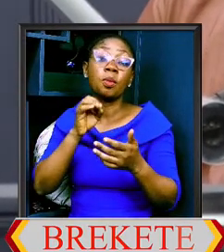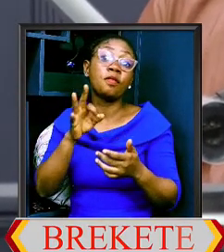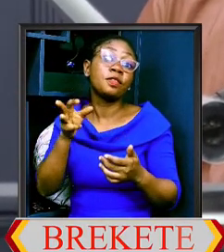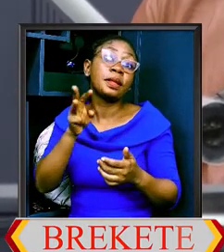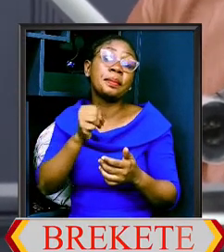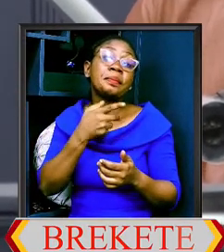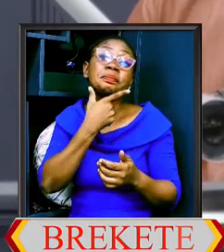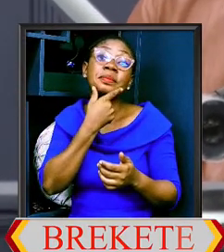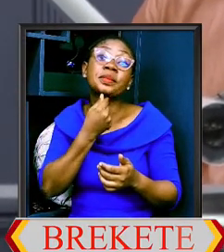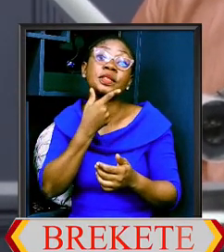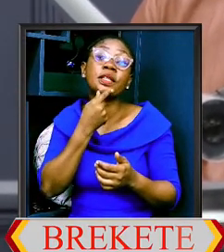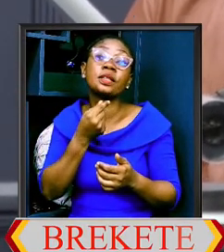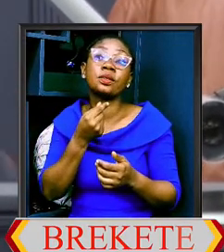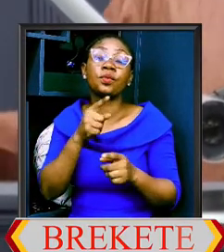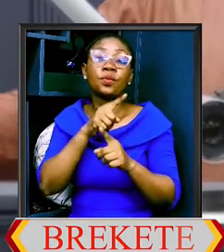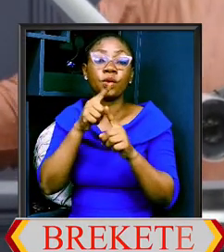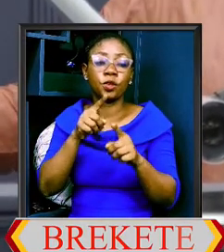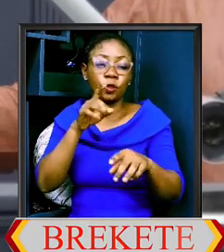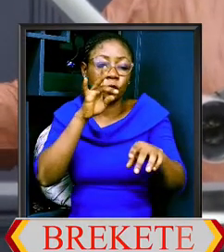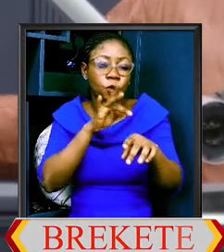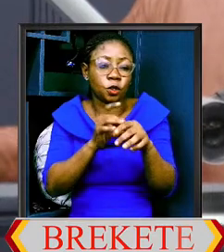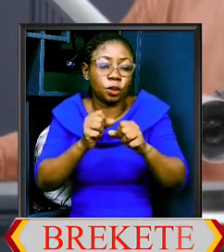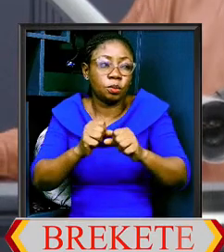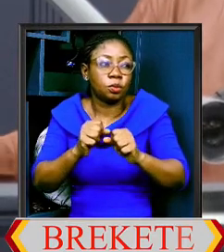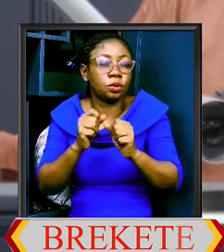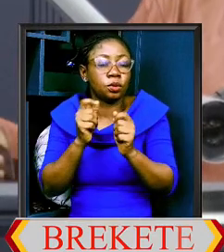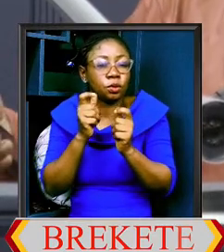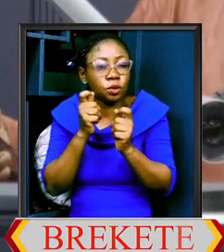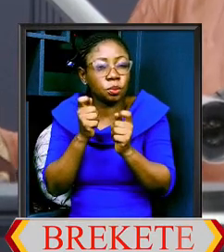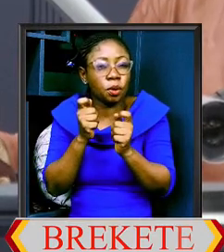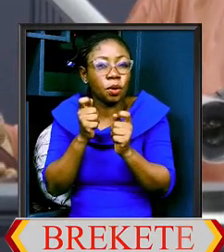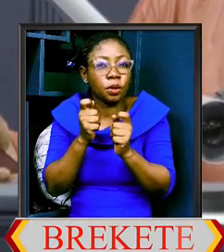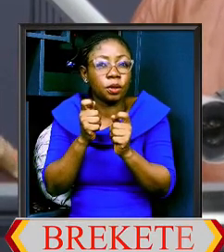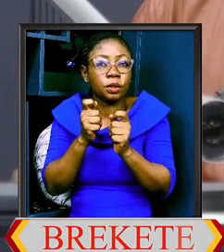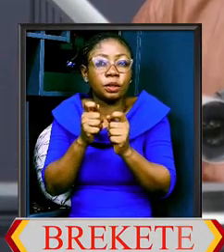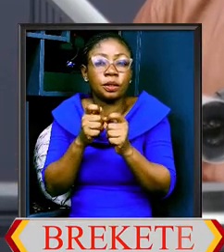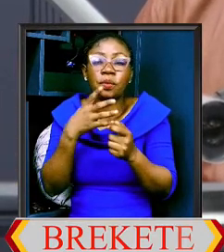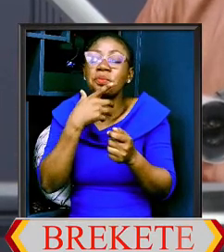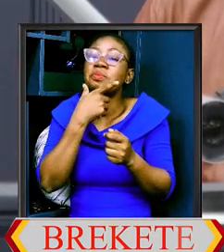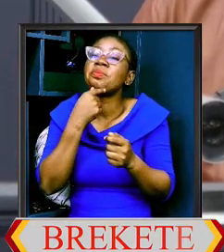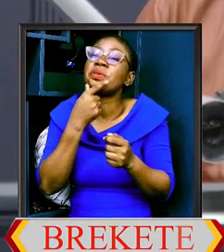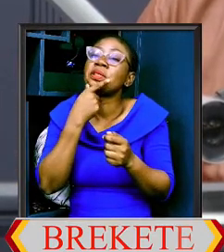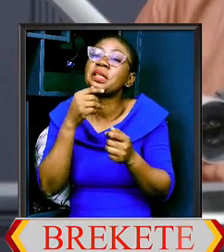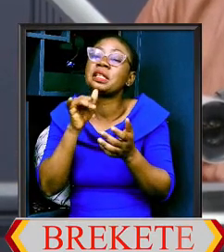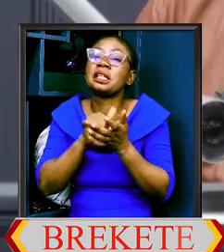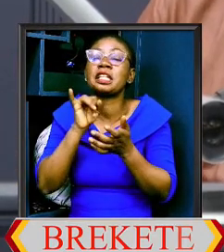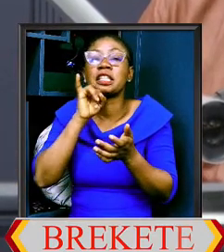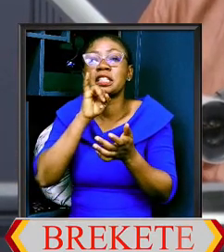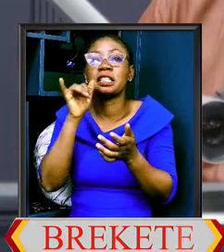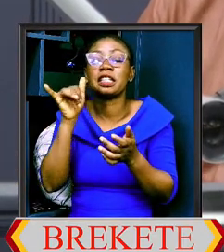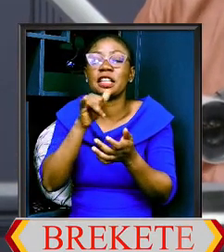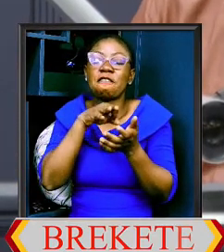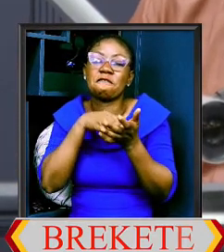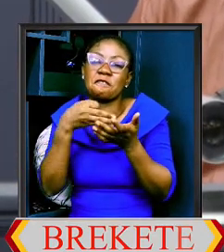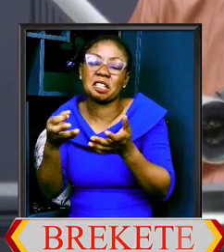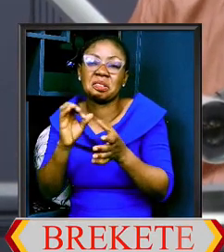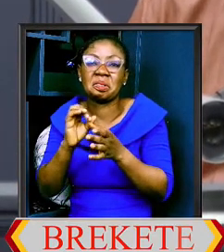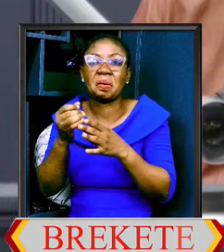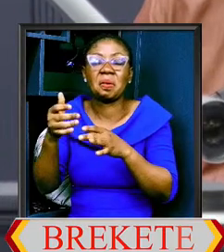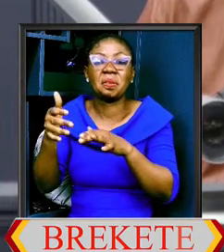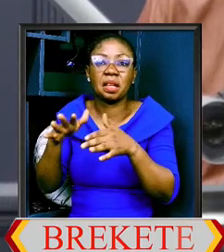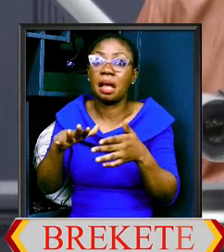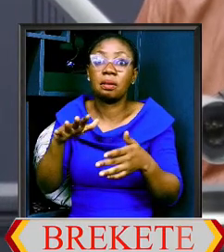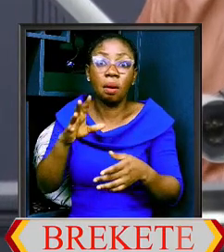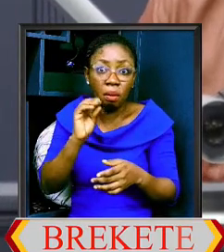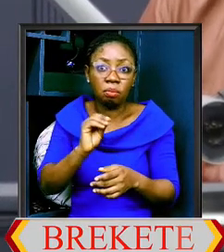pretend. Once you touch them small, they go stretch. Like say they faint, I be then die. Even in that condition, touch them with their